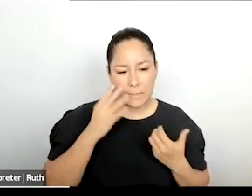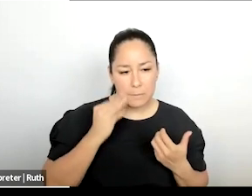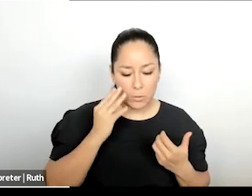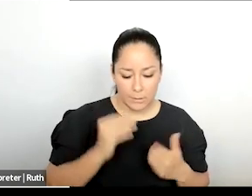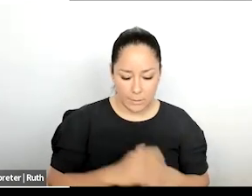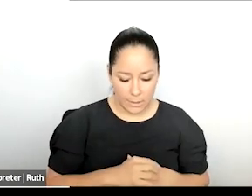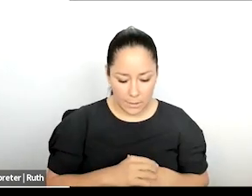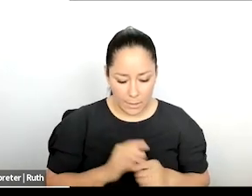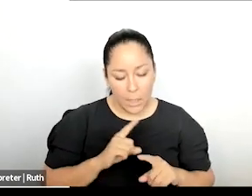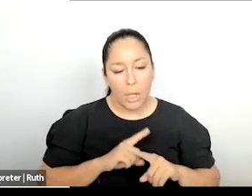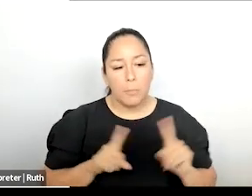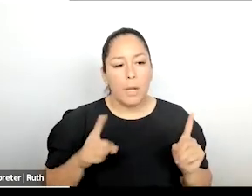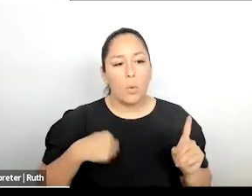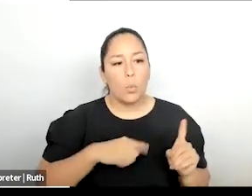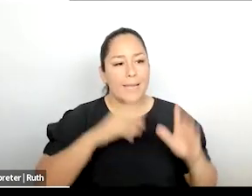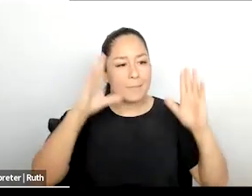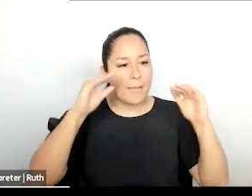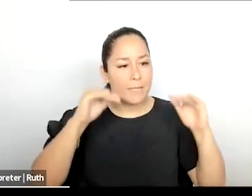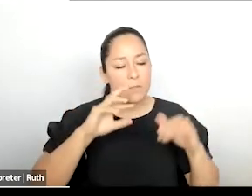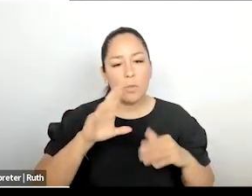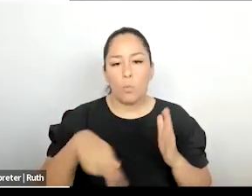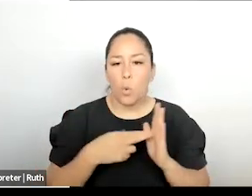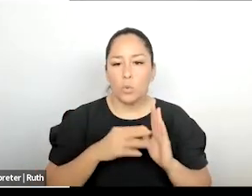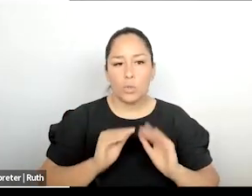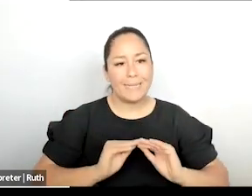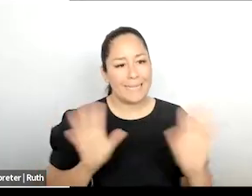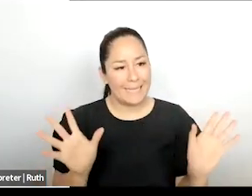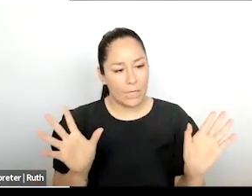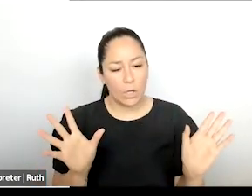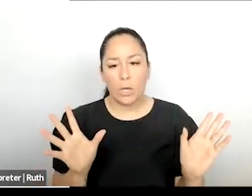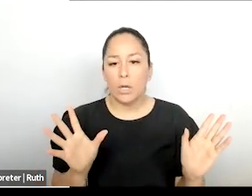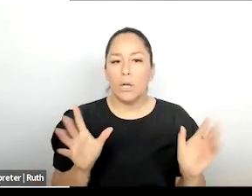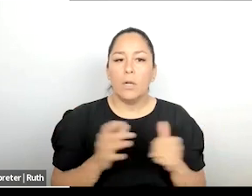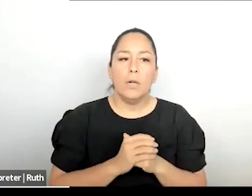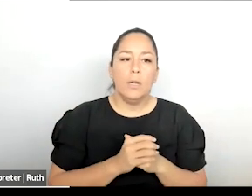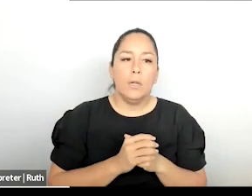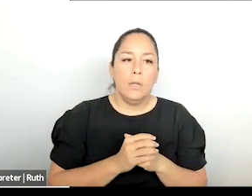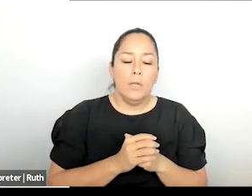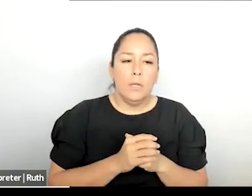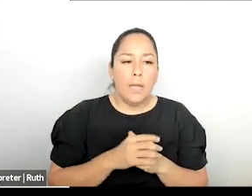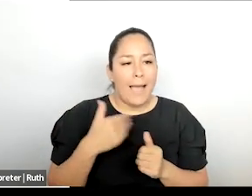but we expect for the roles to be clear, that there is clear